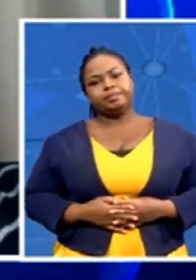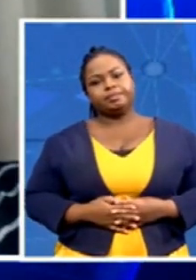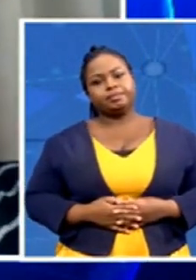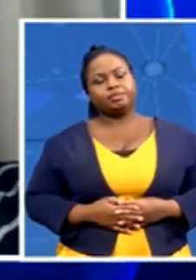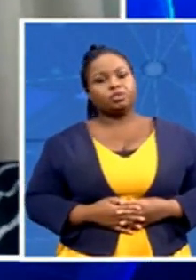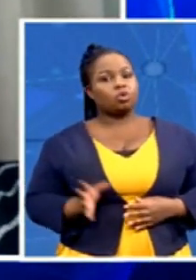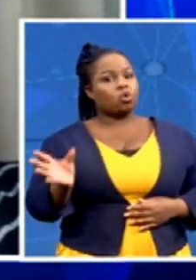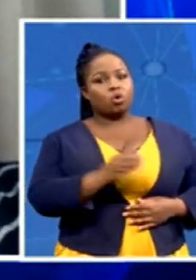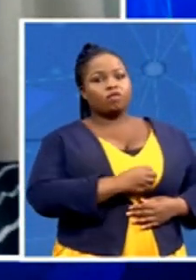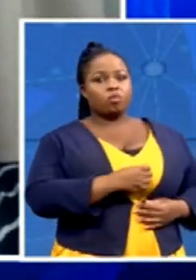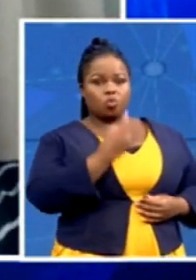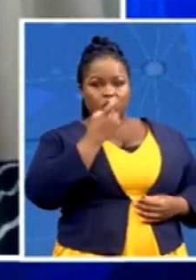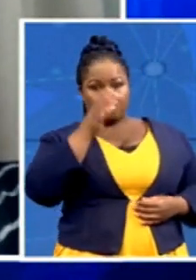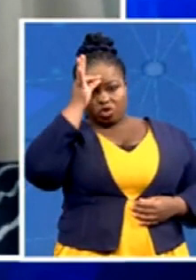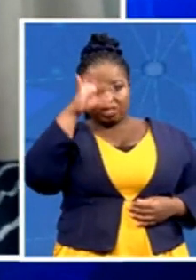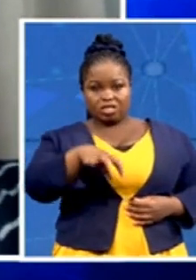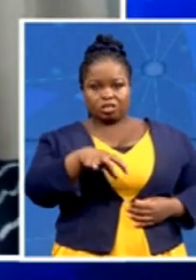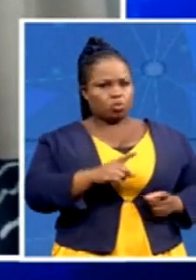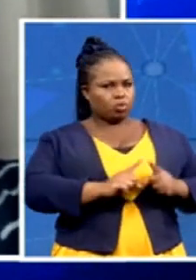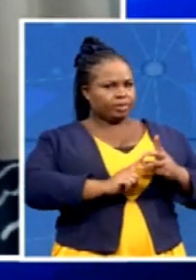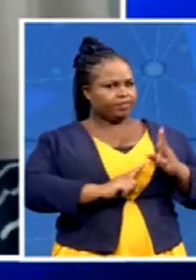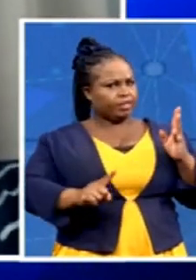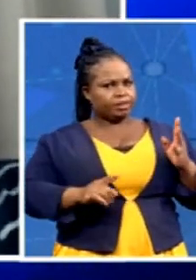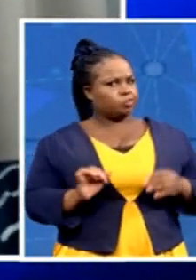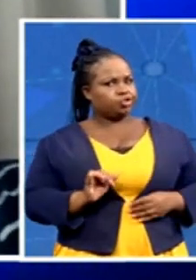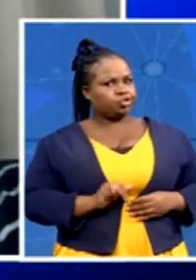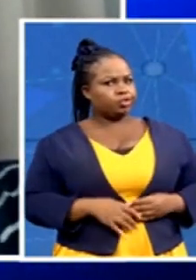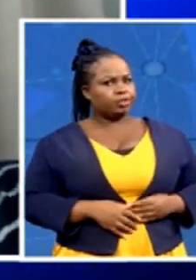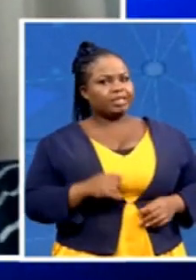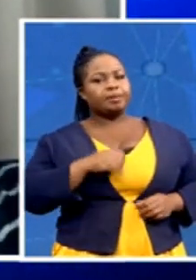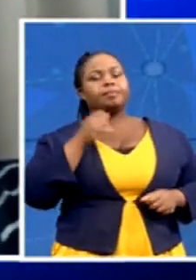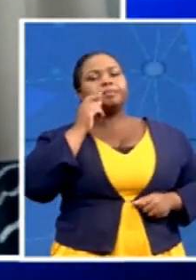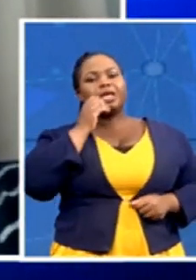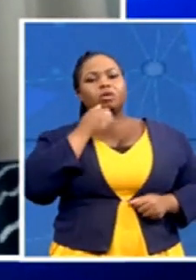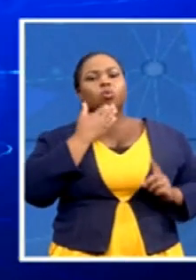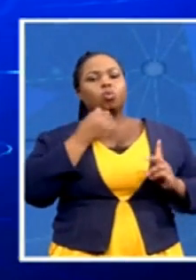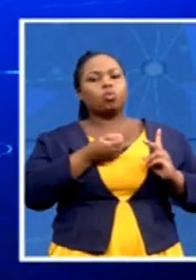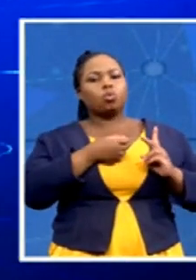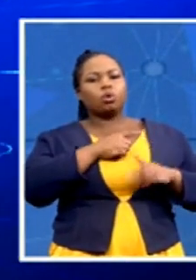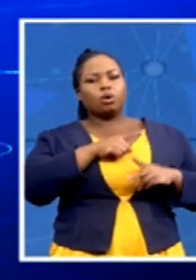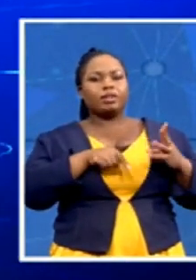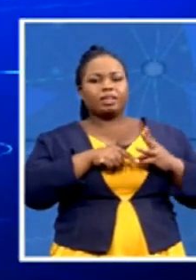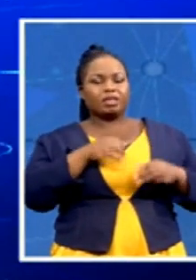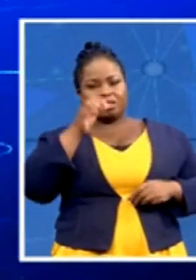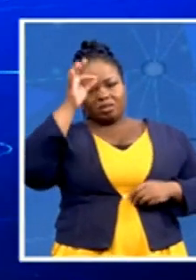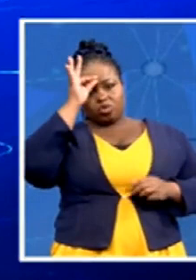police stations? I mean, I'm talking about the arrested police officers. They're from different police